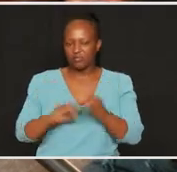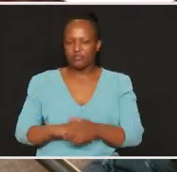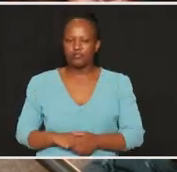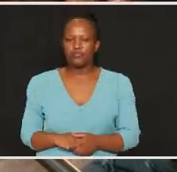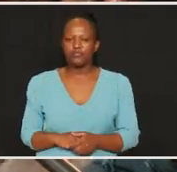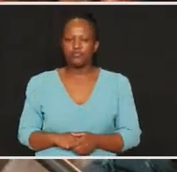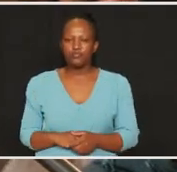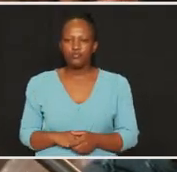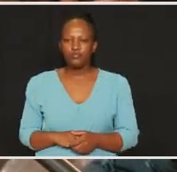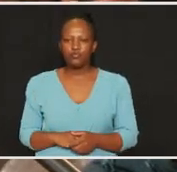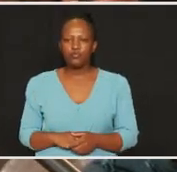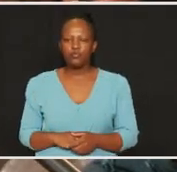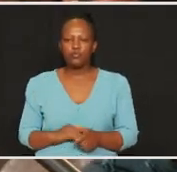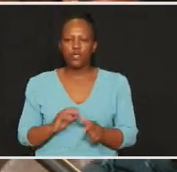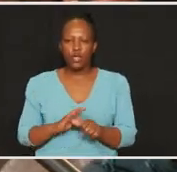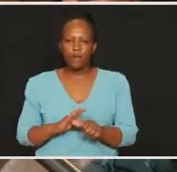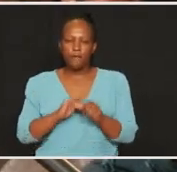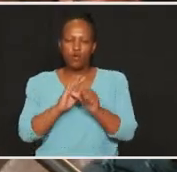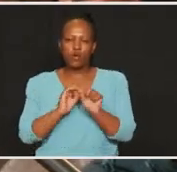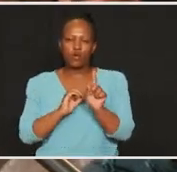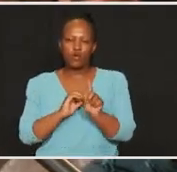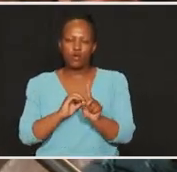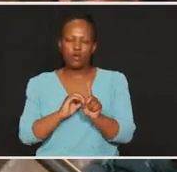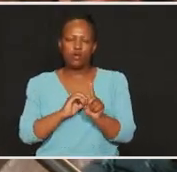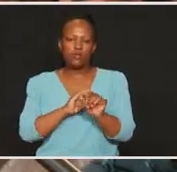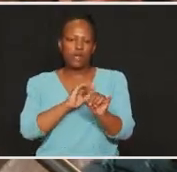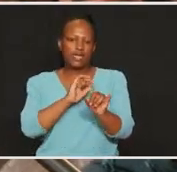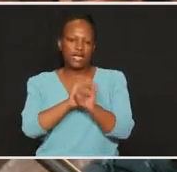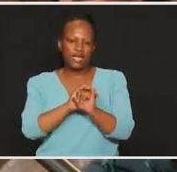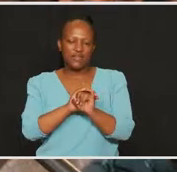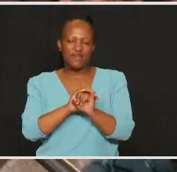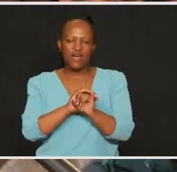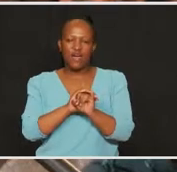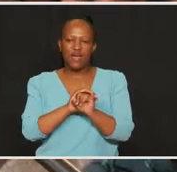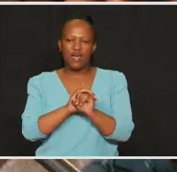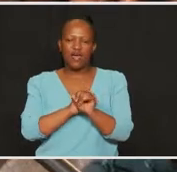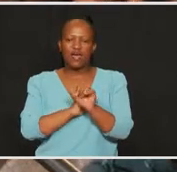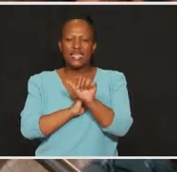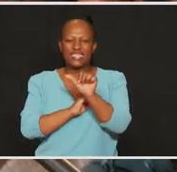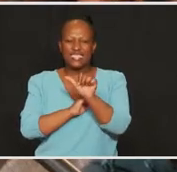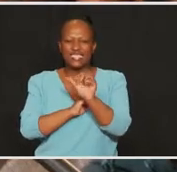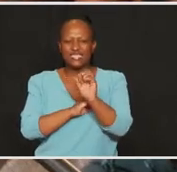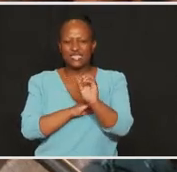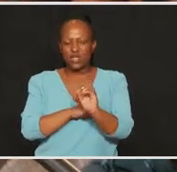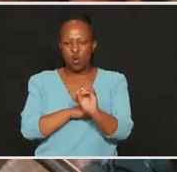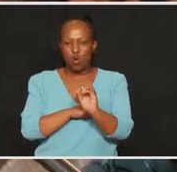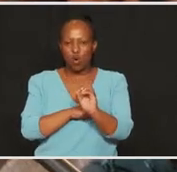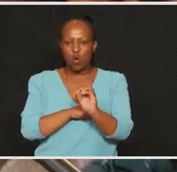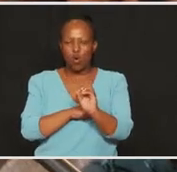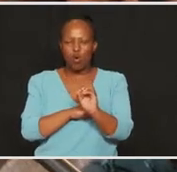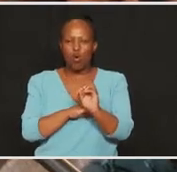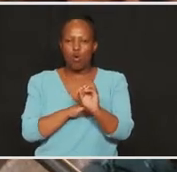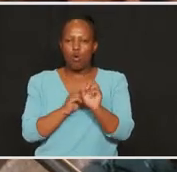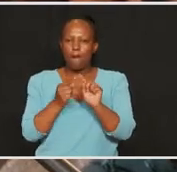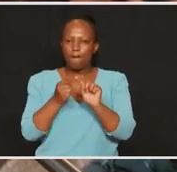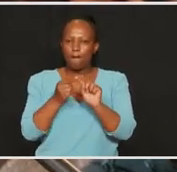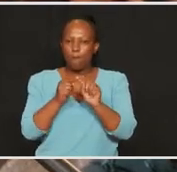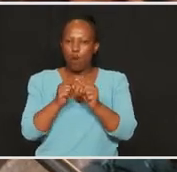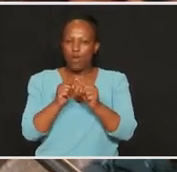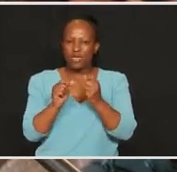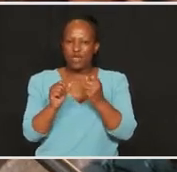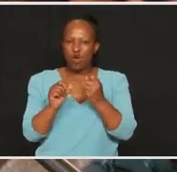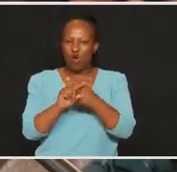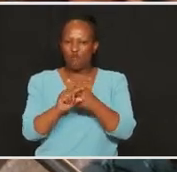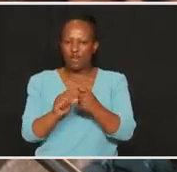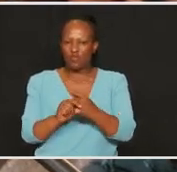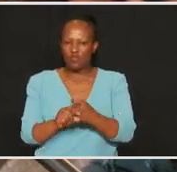maybe most importantly of all I've identified more than 60 6-0 points of conflict between the biela bill and